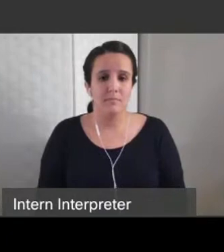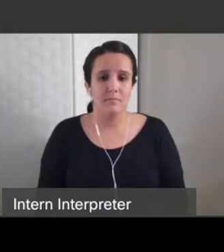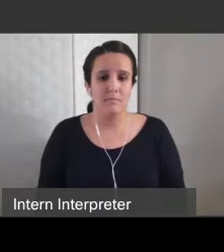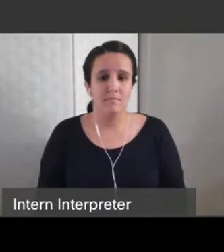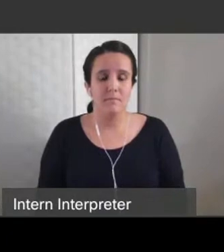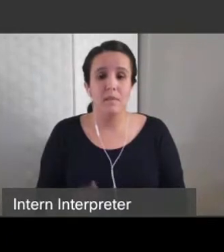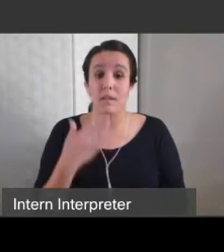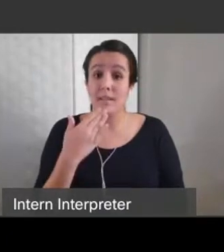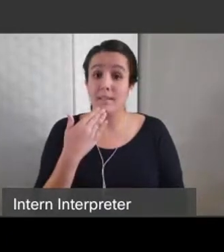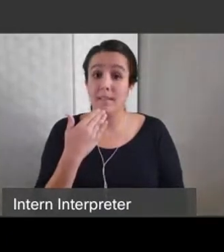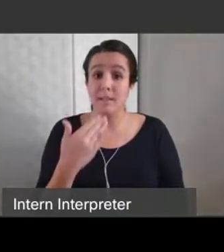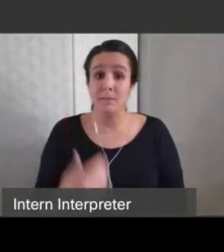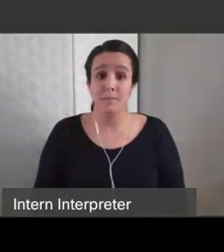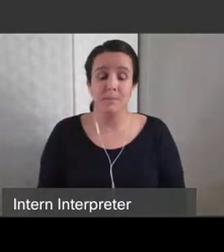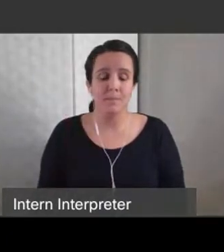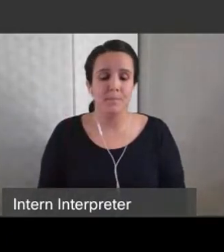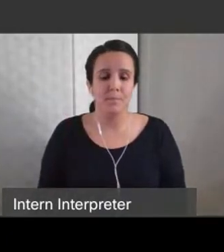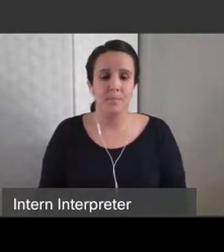Thank you, sir.